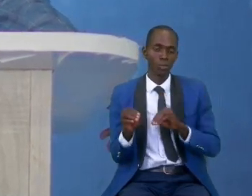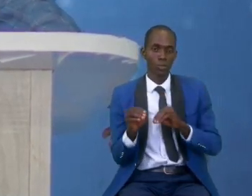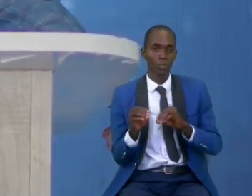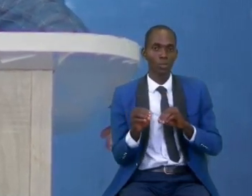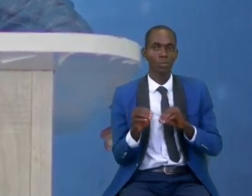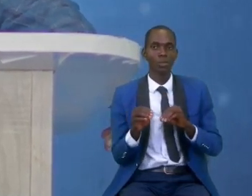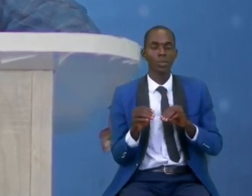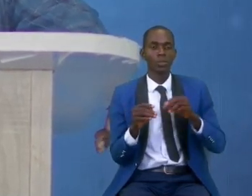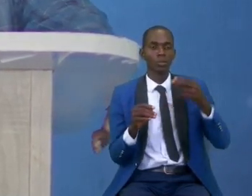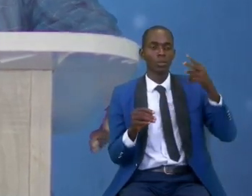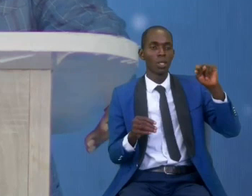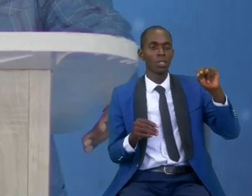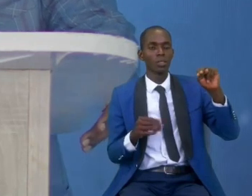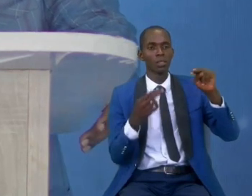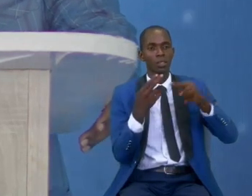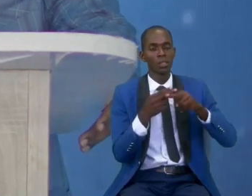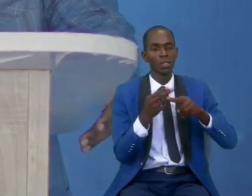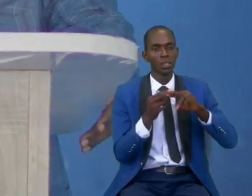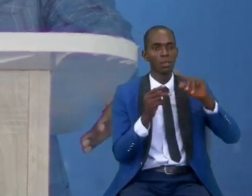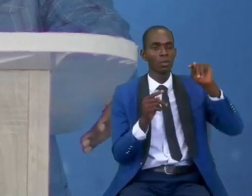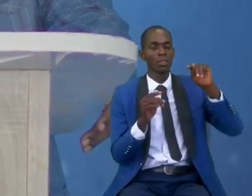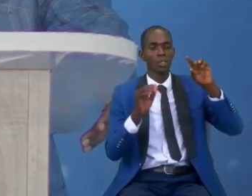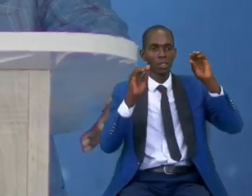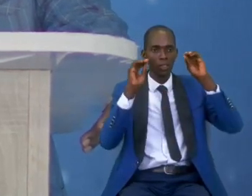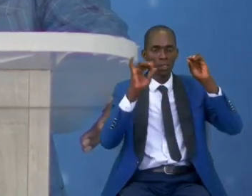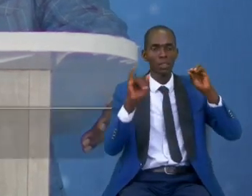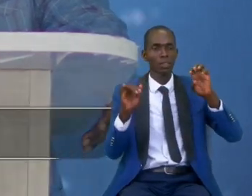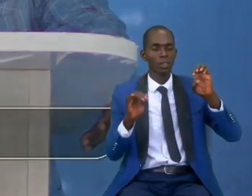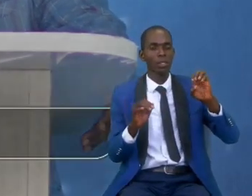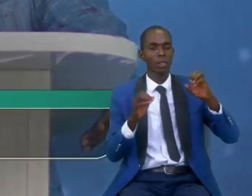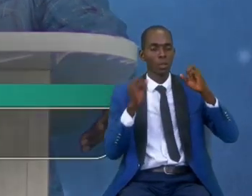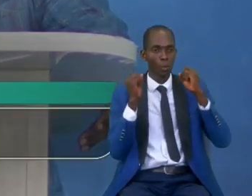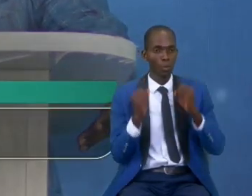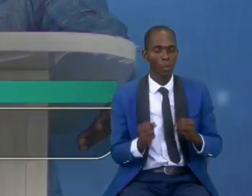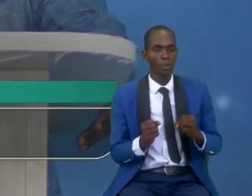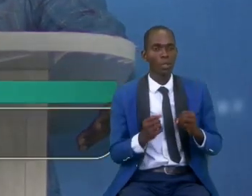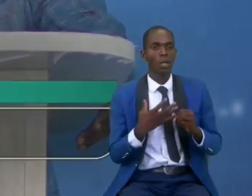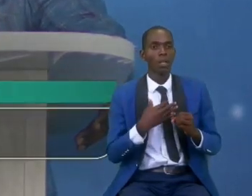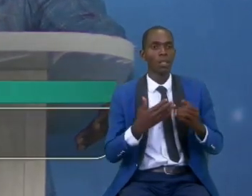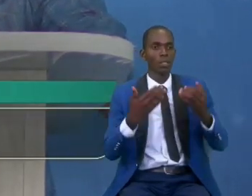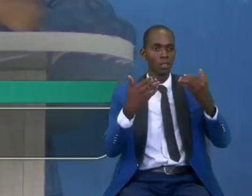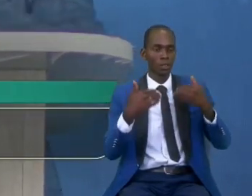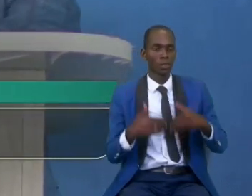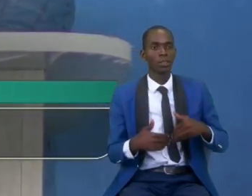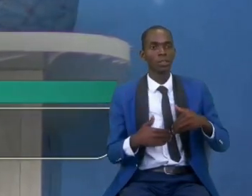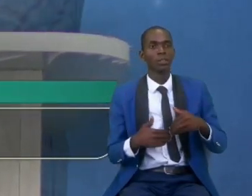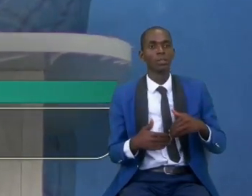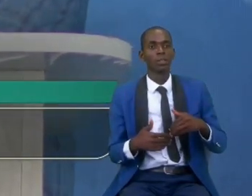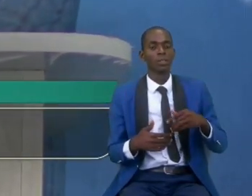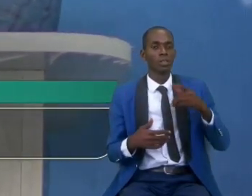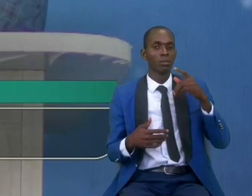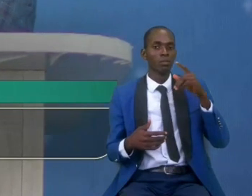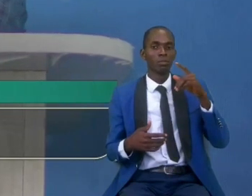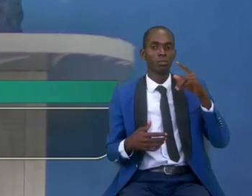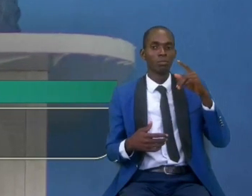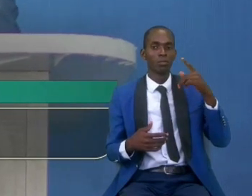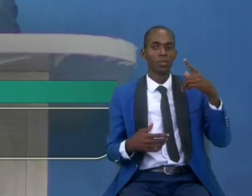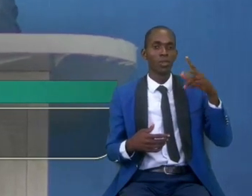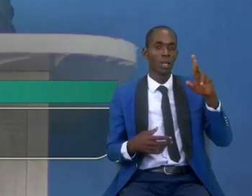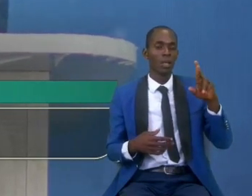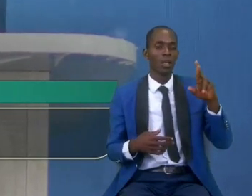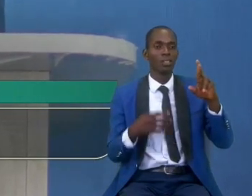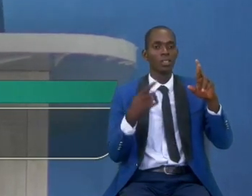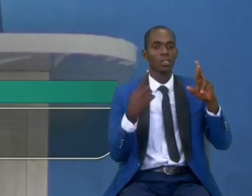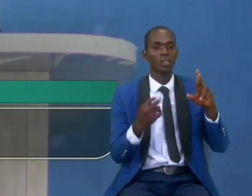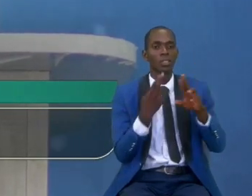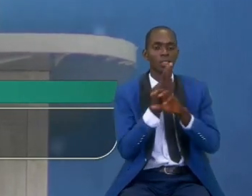empowerment, and then the redemption that he has given us. He redeems us from